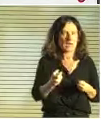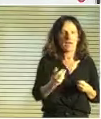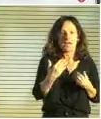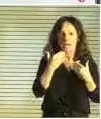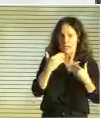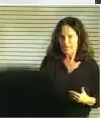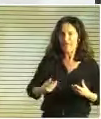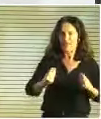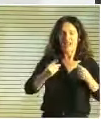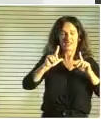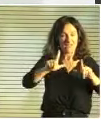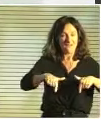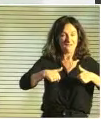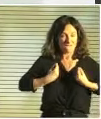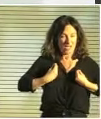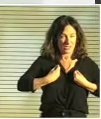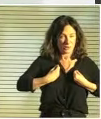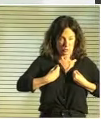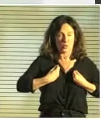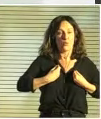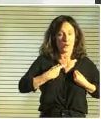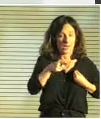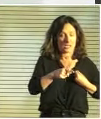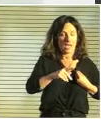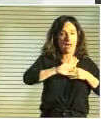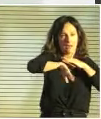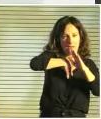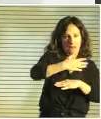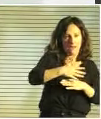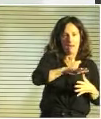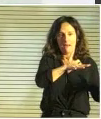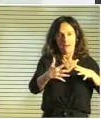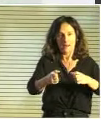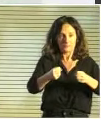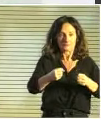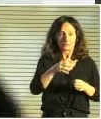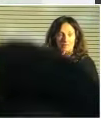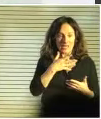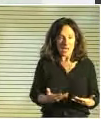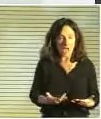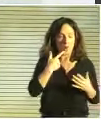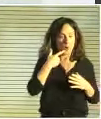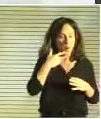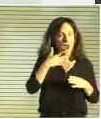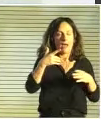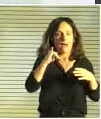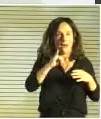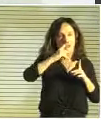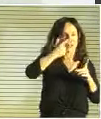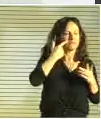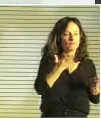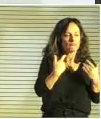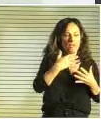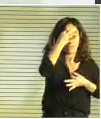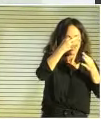teams now which are monitoring and which are engaging with our partners to make